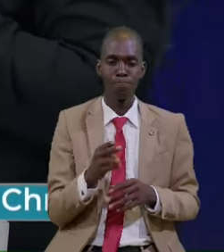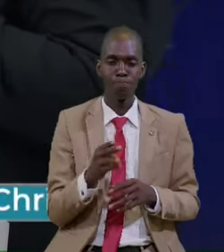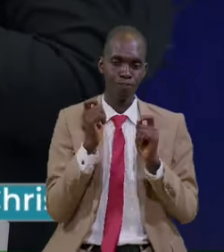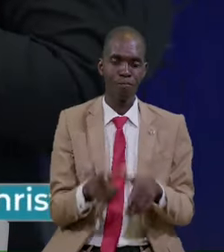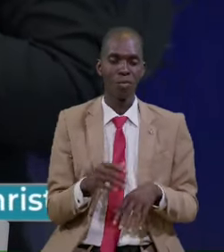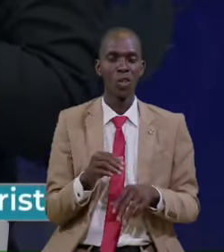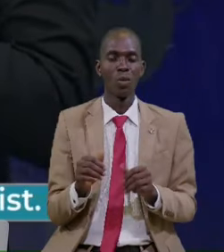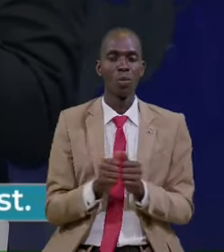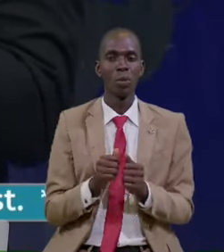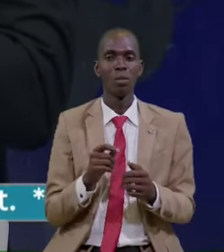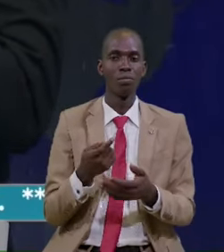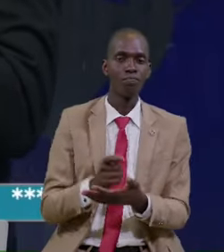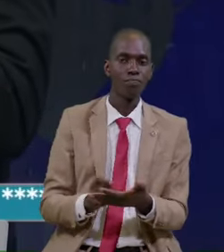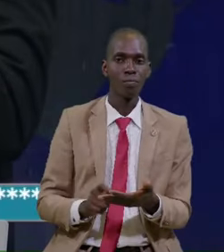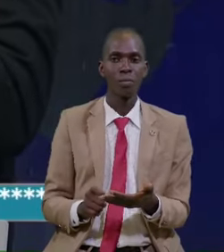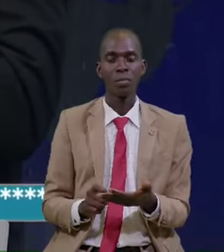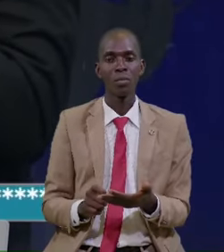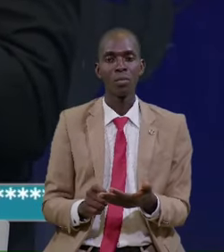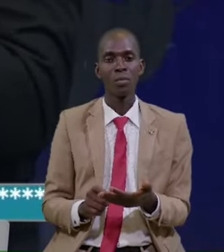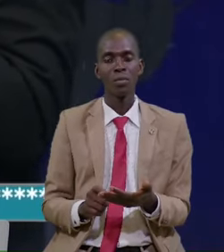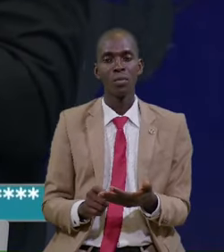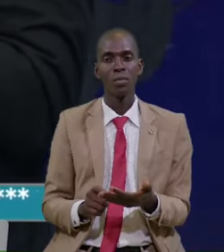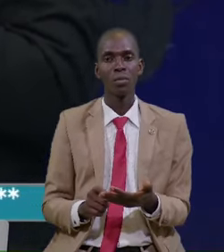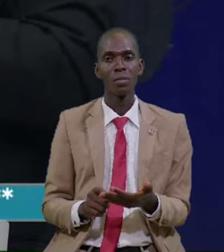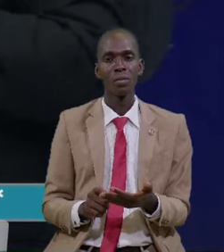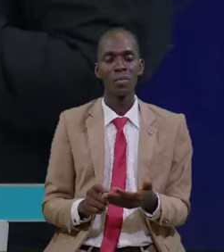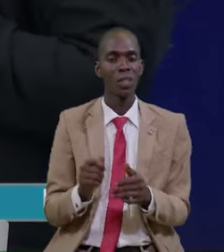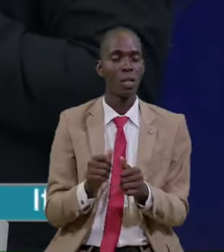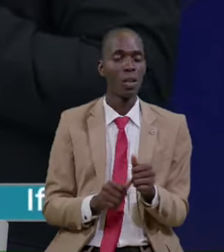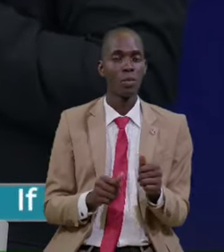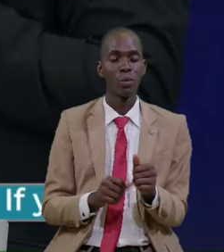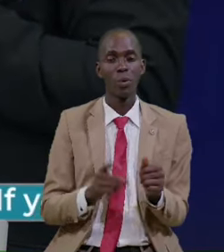From that axis there, please, be smart at it.